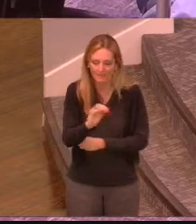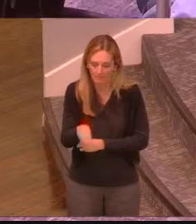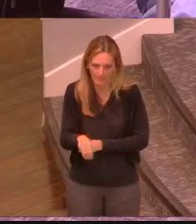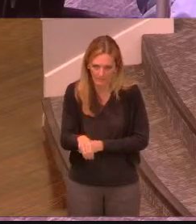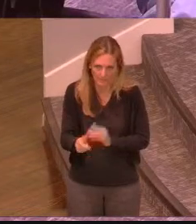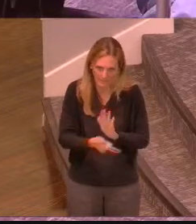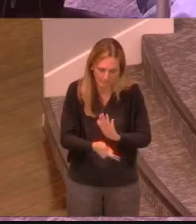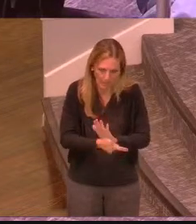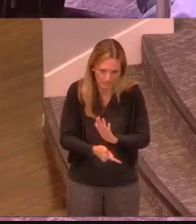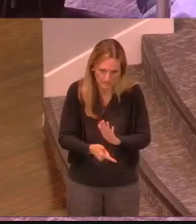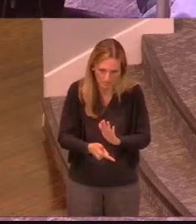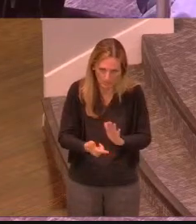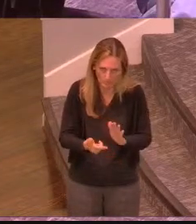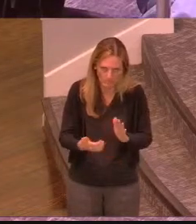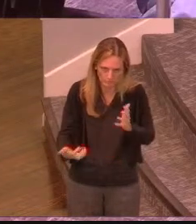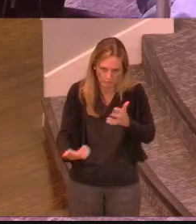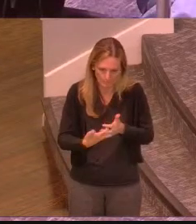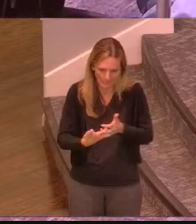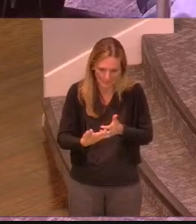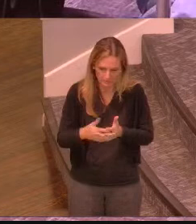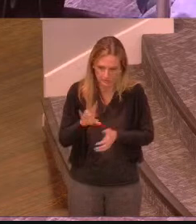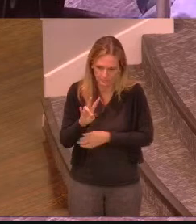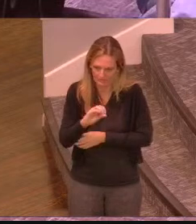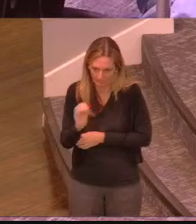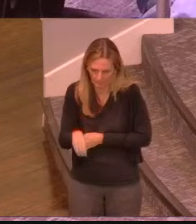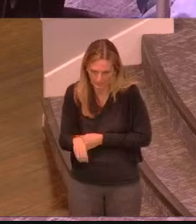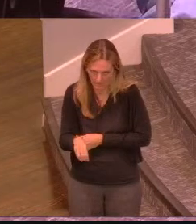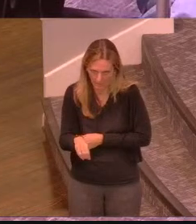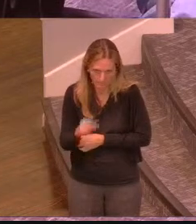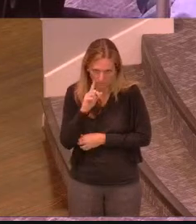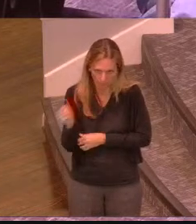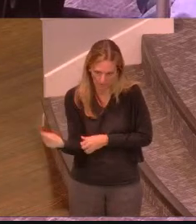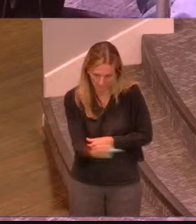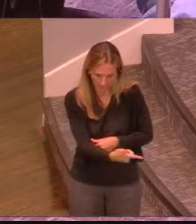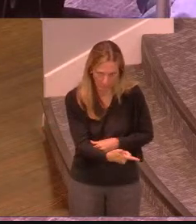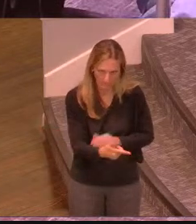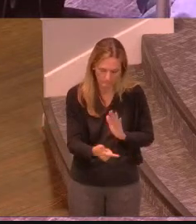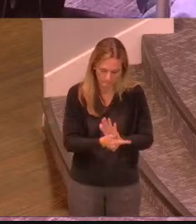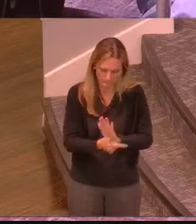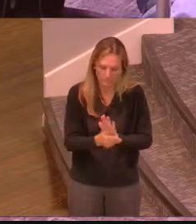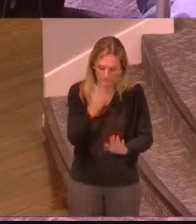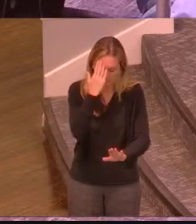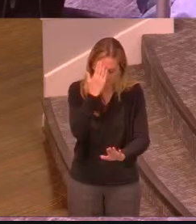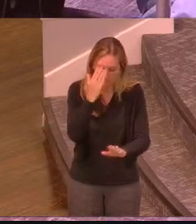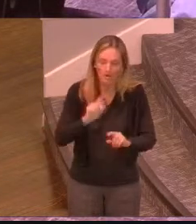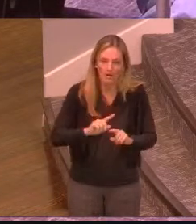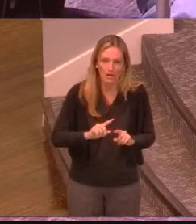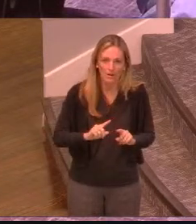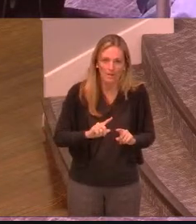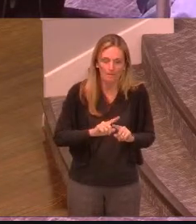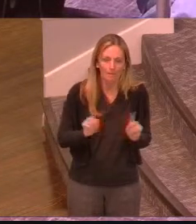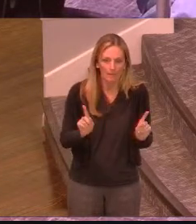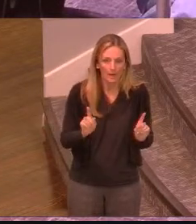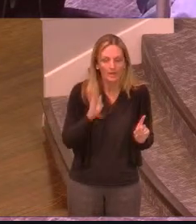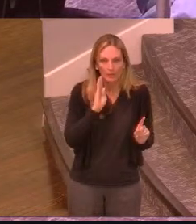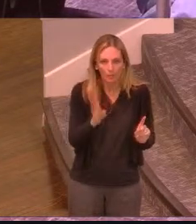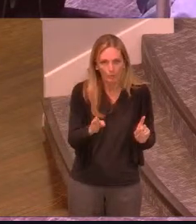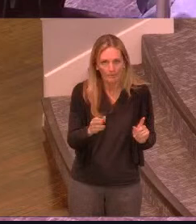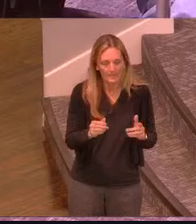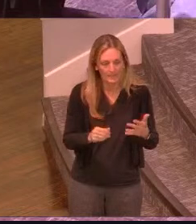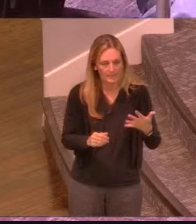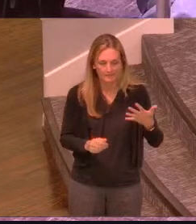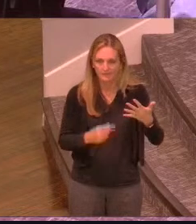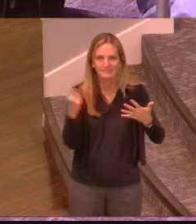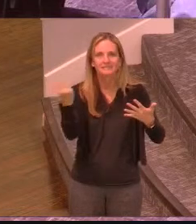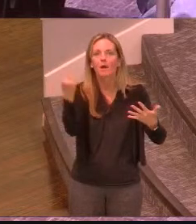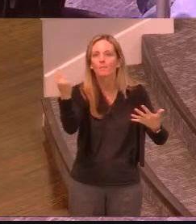to match all 7%, but the idea is that it would be something